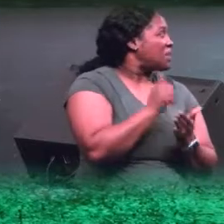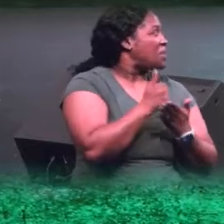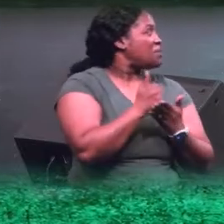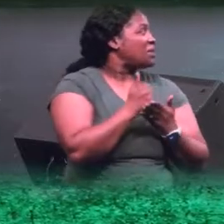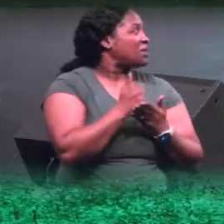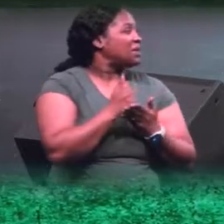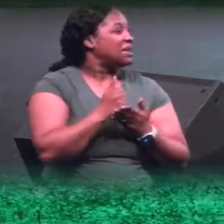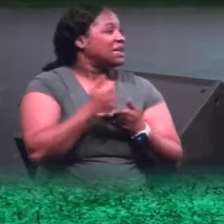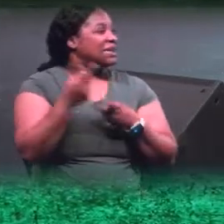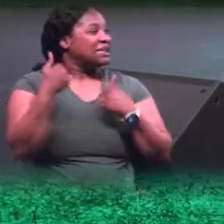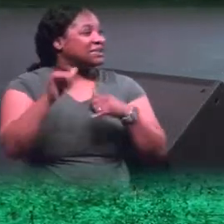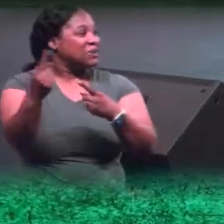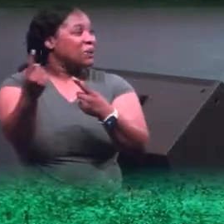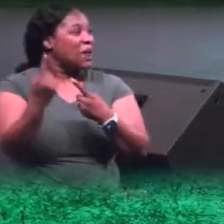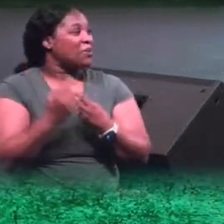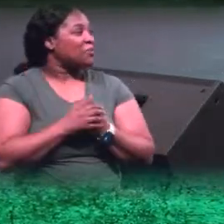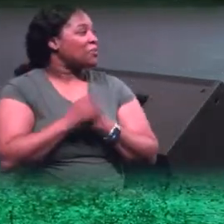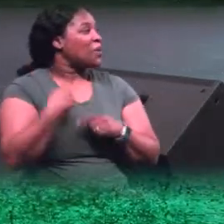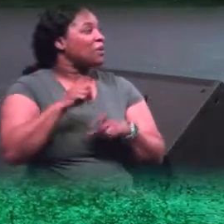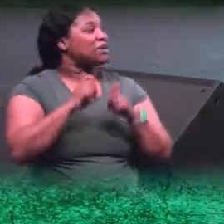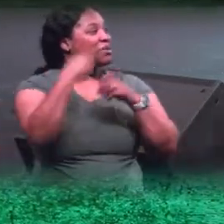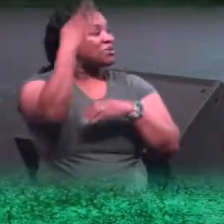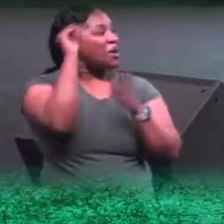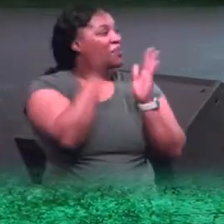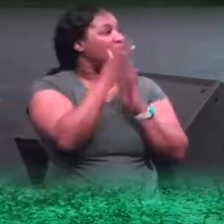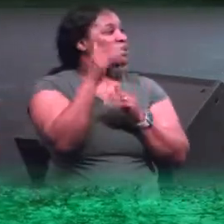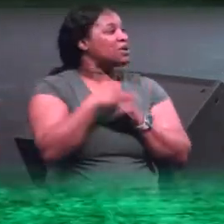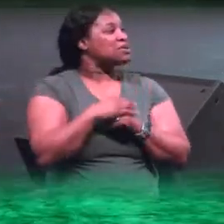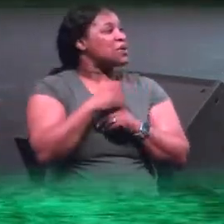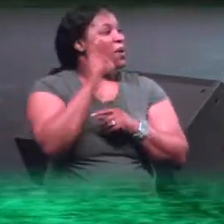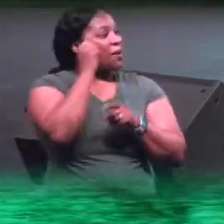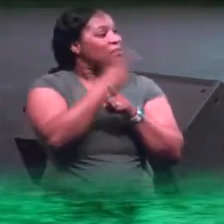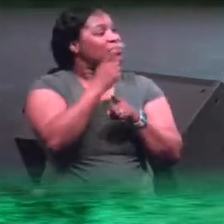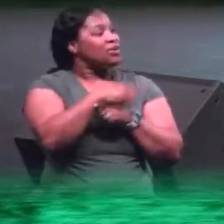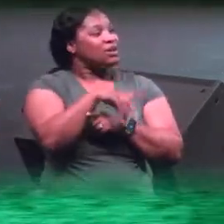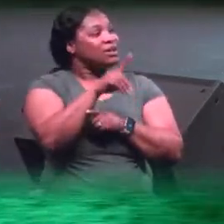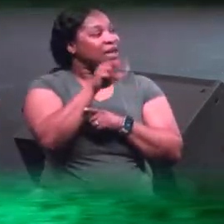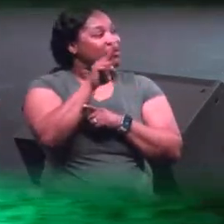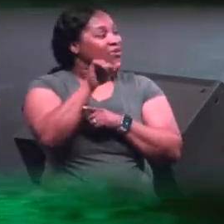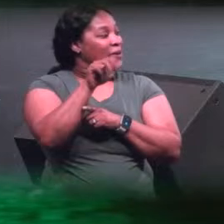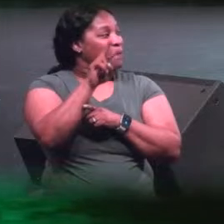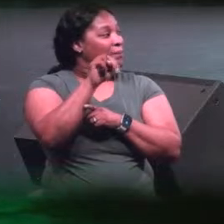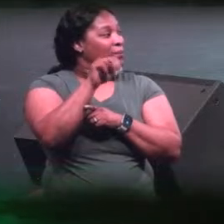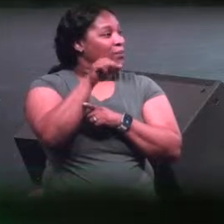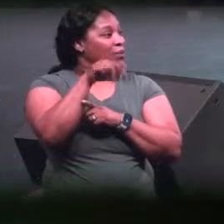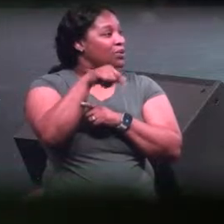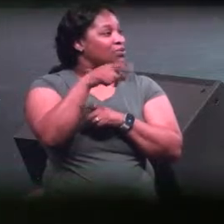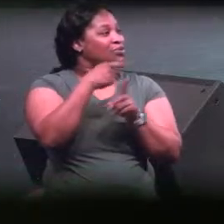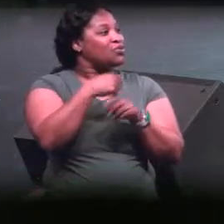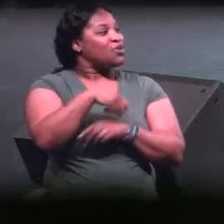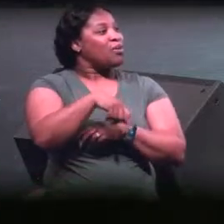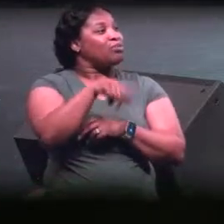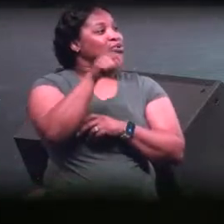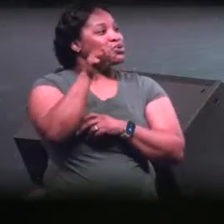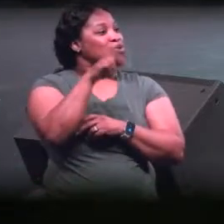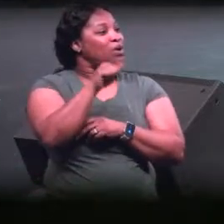amen, they still coming. We give God praise. Brother Davenport comes from Troy, Alabama.